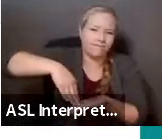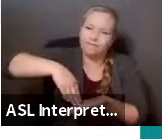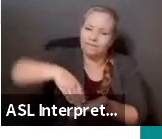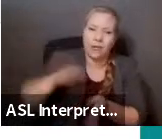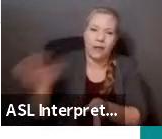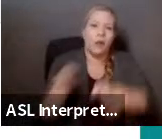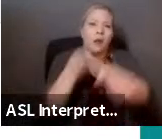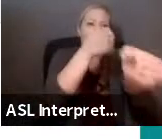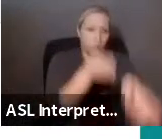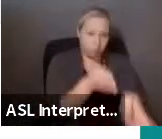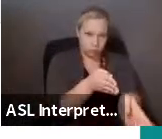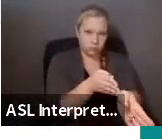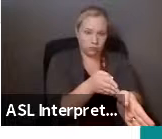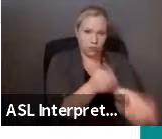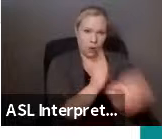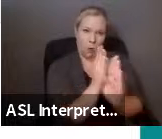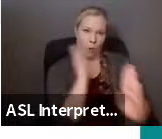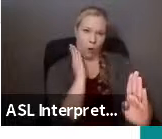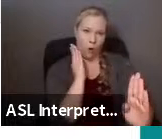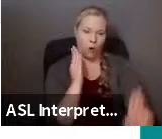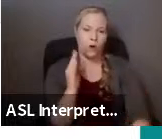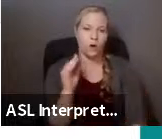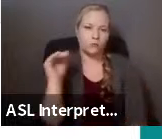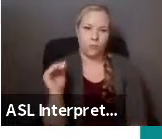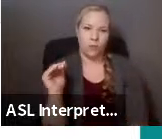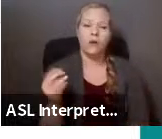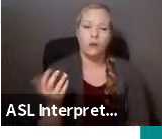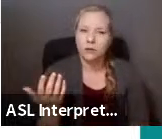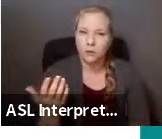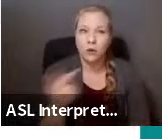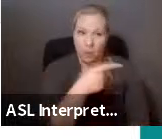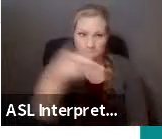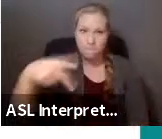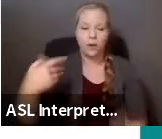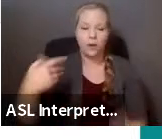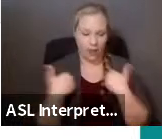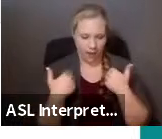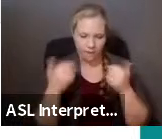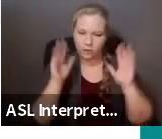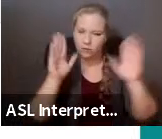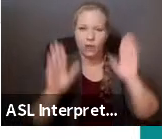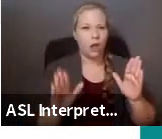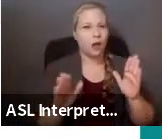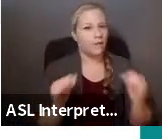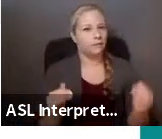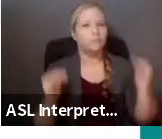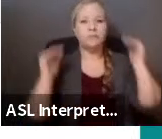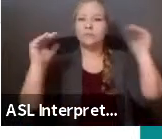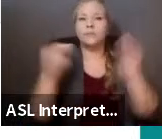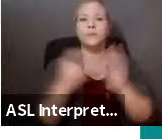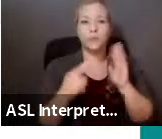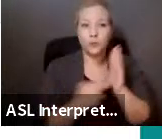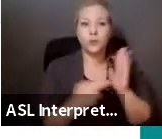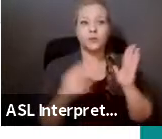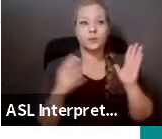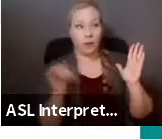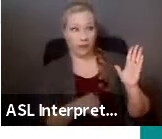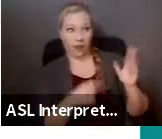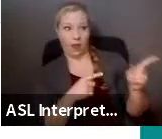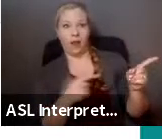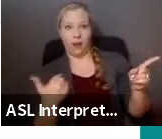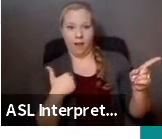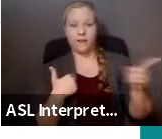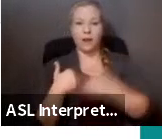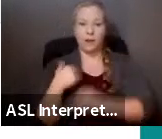So again, City of Portland already has really good, strong, robust standards for that. In Vancouver, we're partnering with them as they